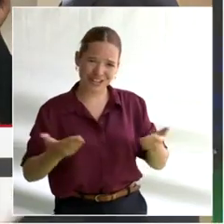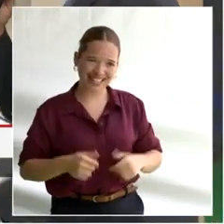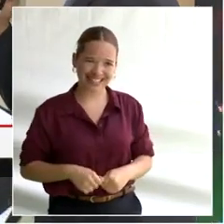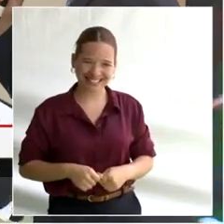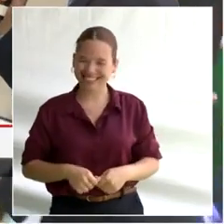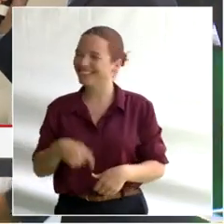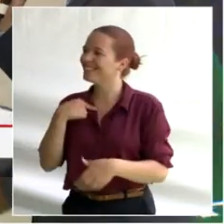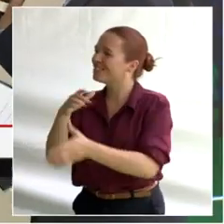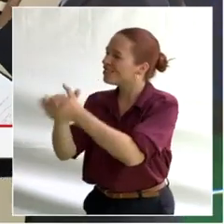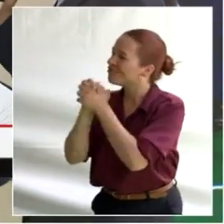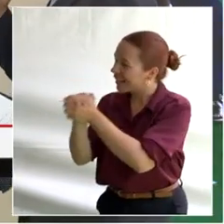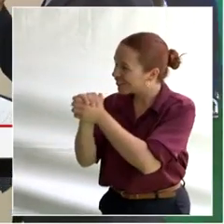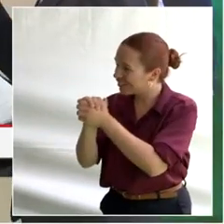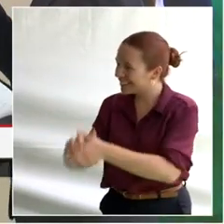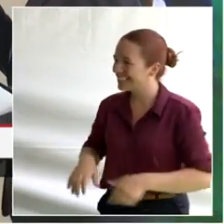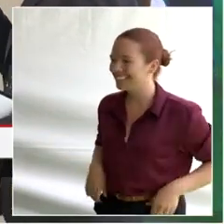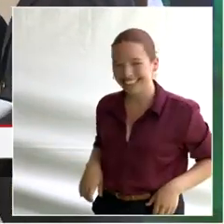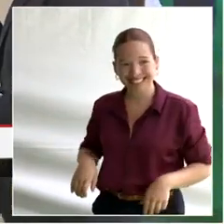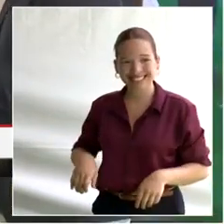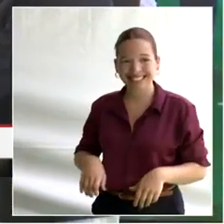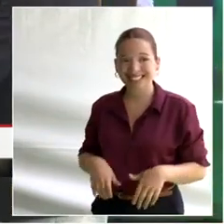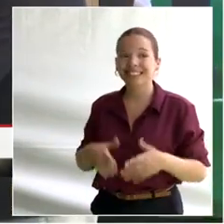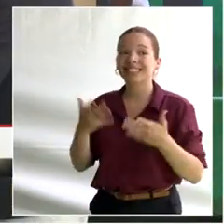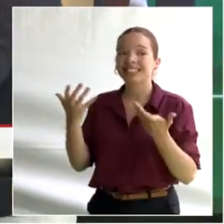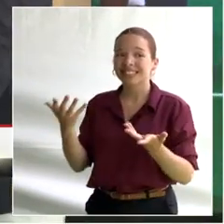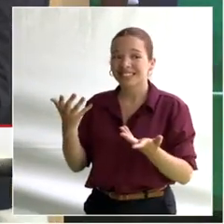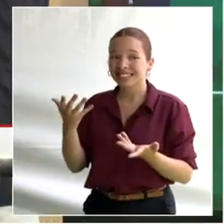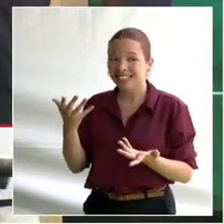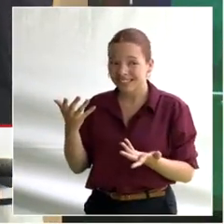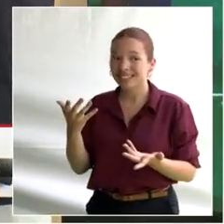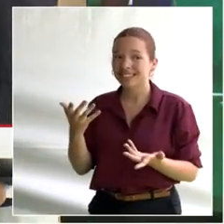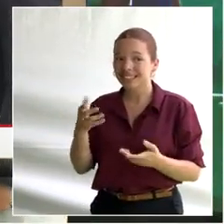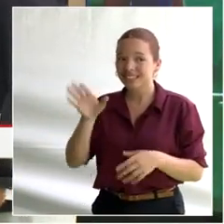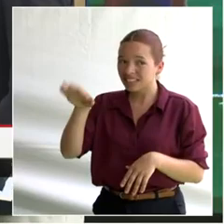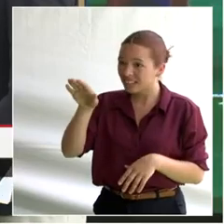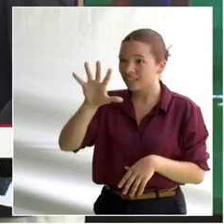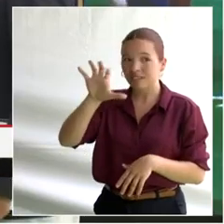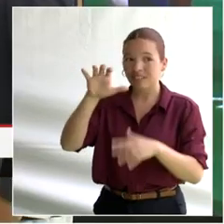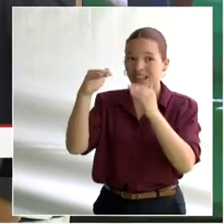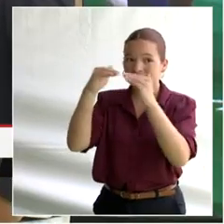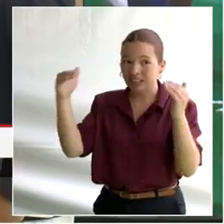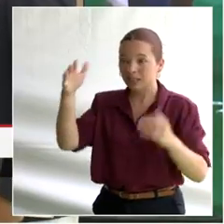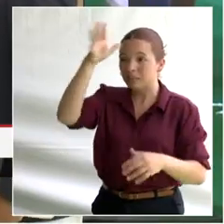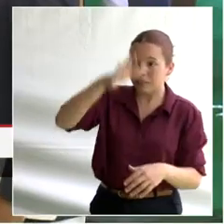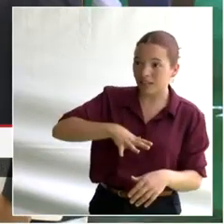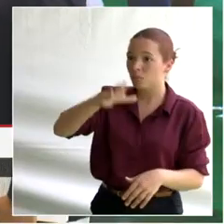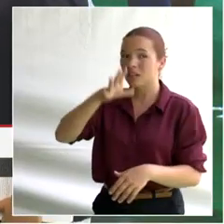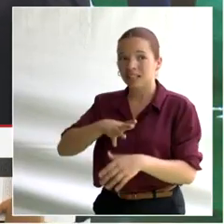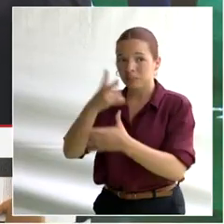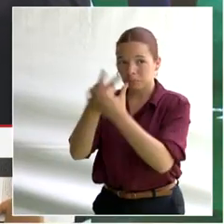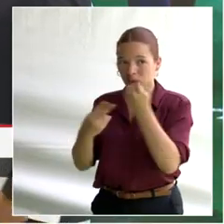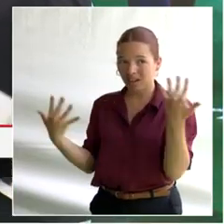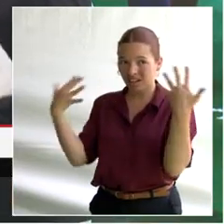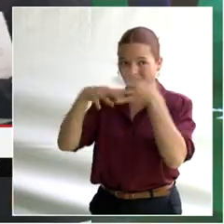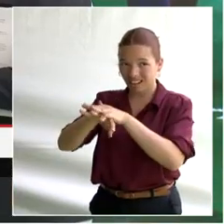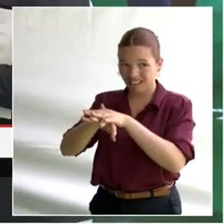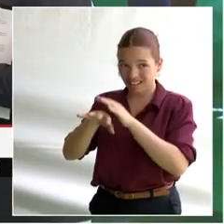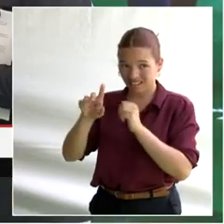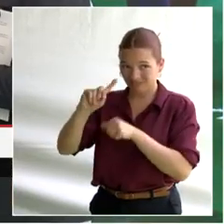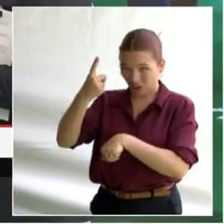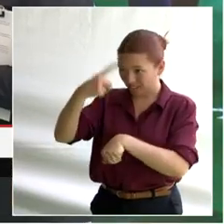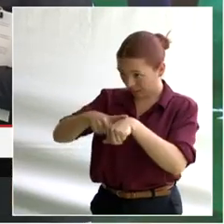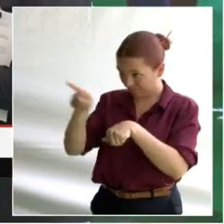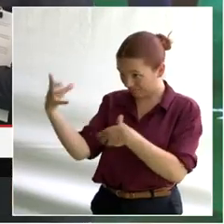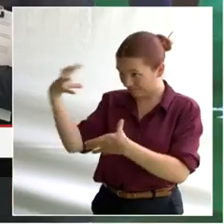ask you how special to have a 500 combined and for you to be a part of it for the first time in tennis history. You know, I didn't know that it was the first